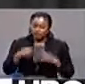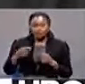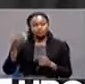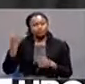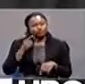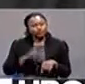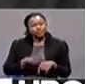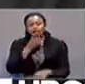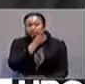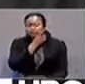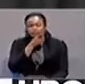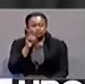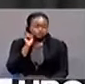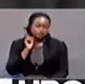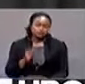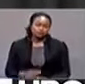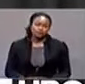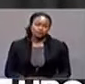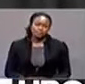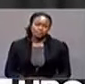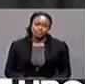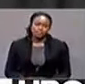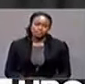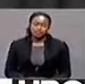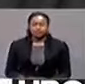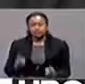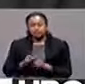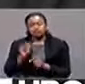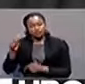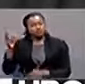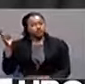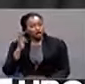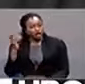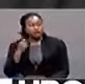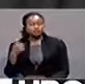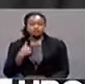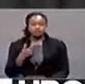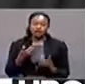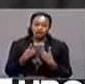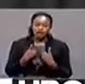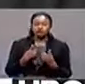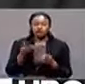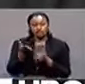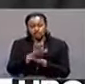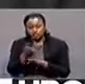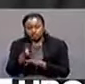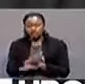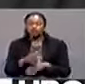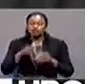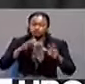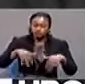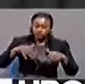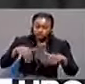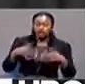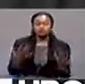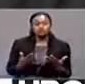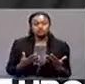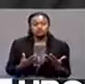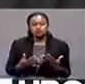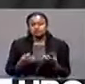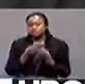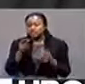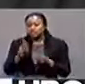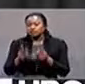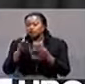of drought, and he had heard that I was propagating cassava for food security. Many of my colleagues know here